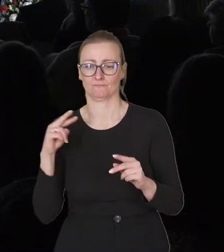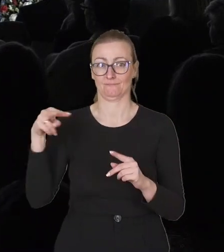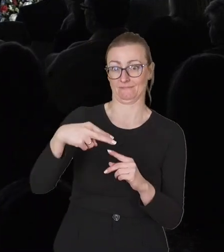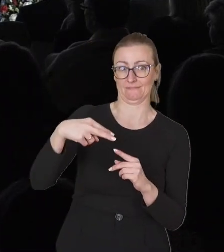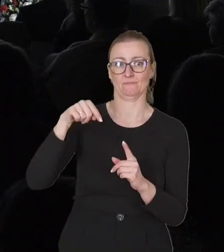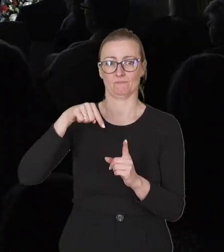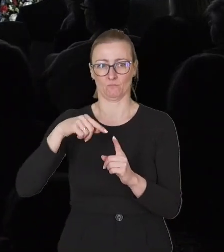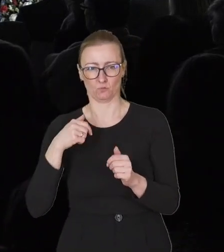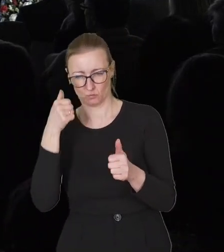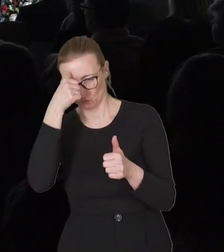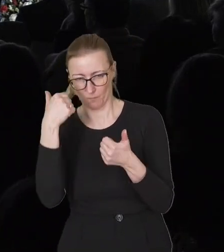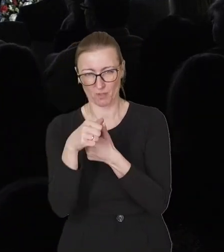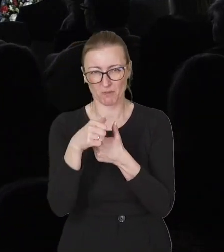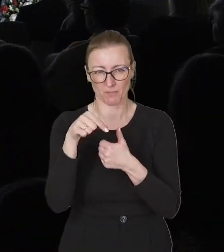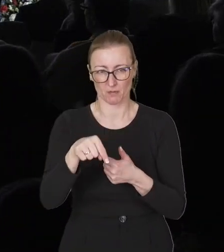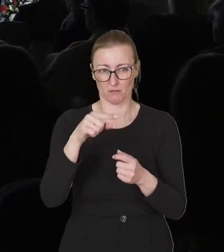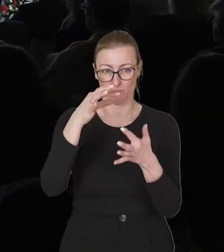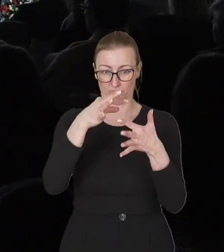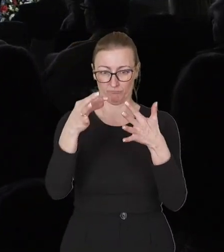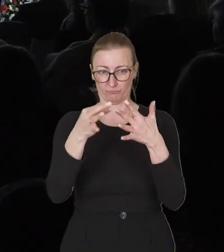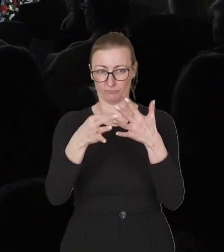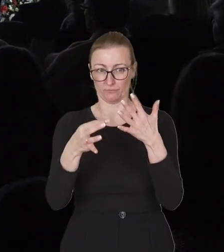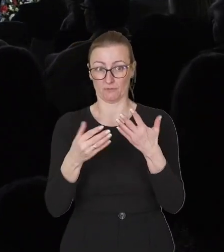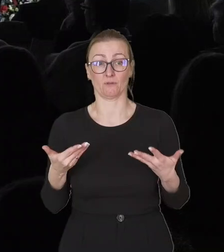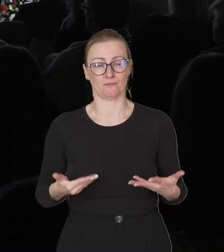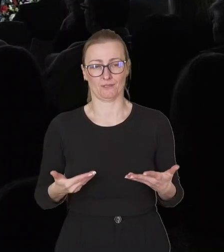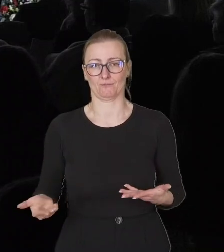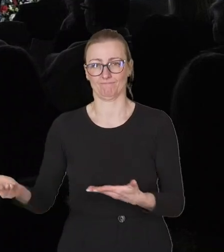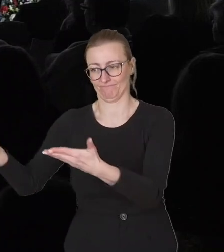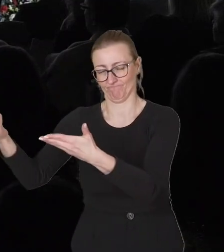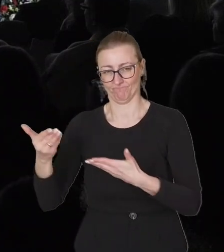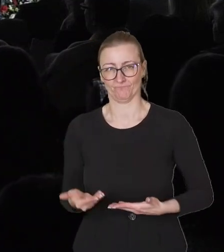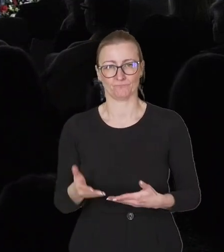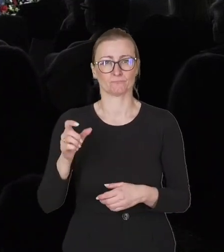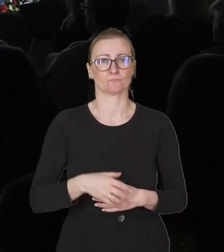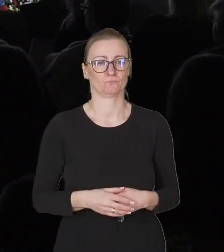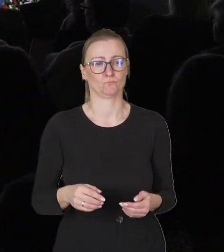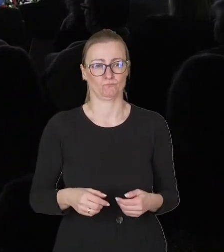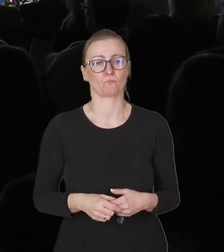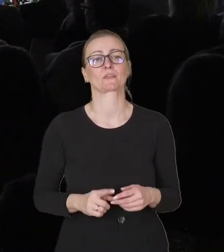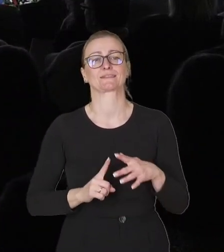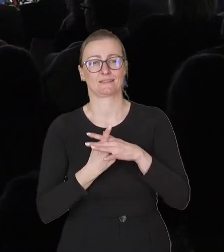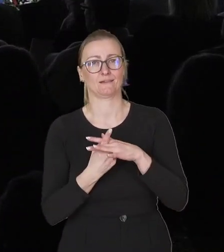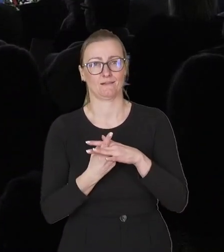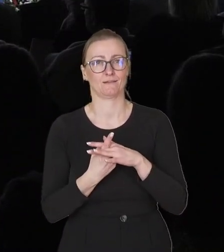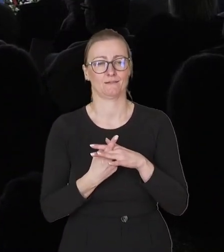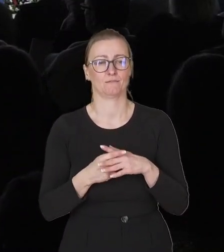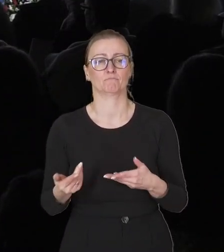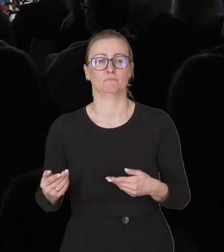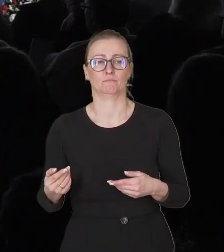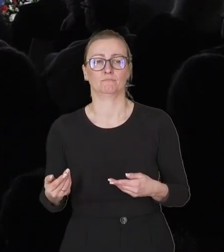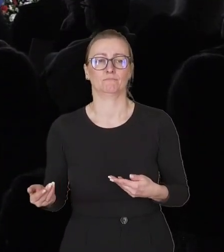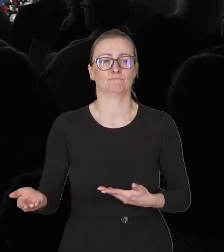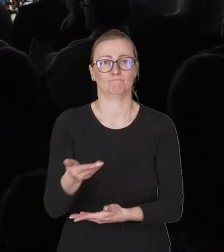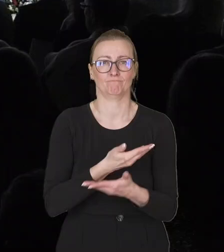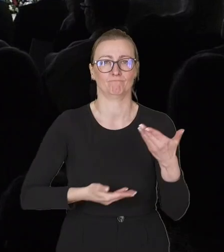I want to invite you to the journey for the last hour and a half to discuss this in a